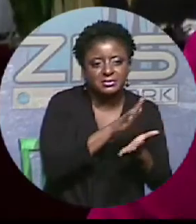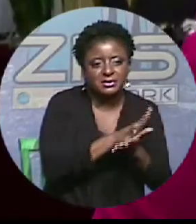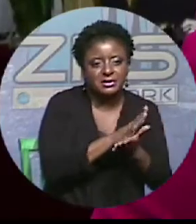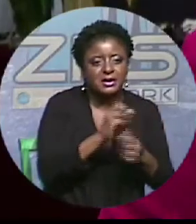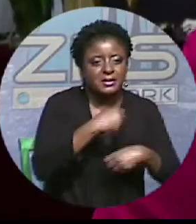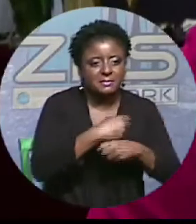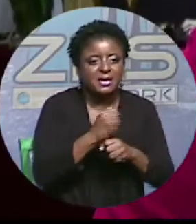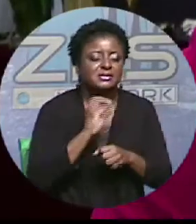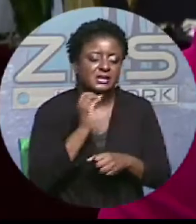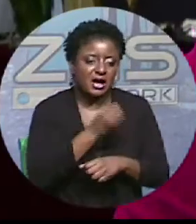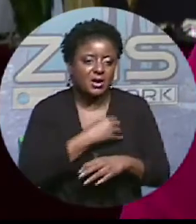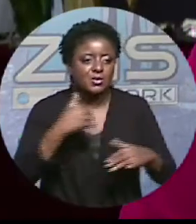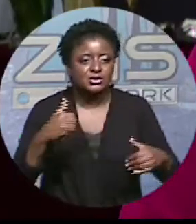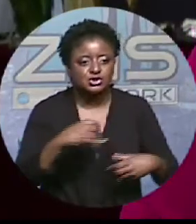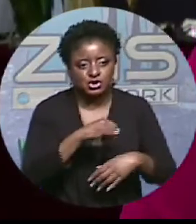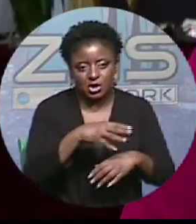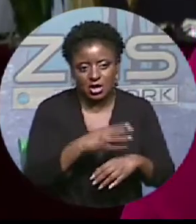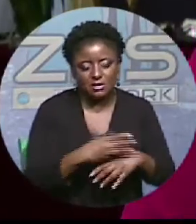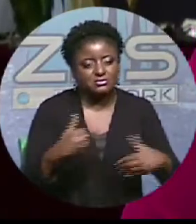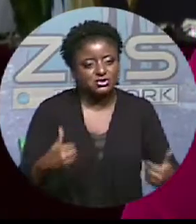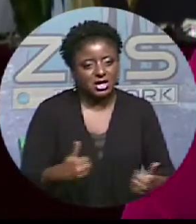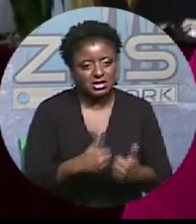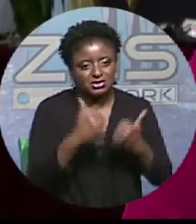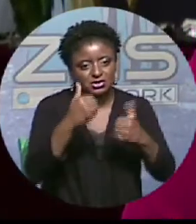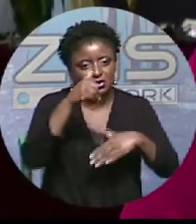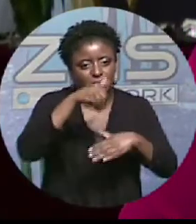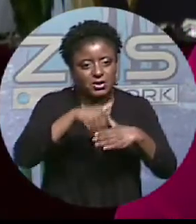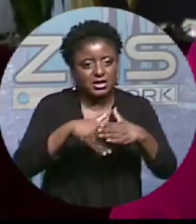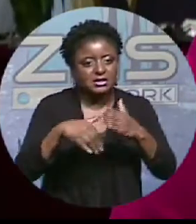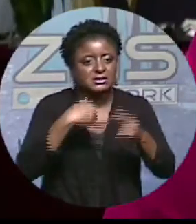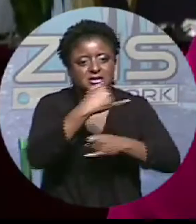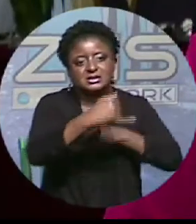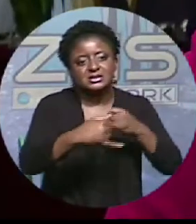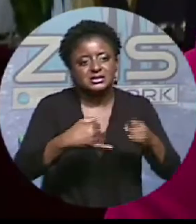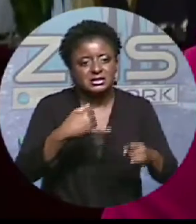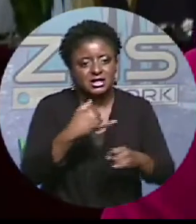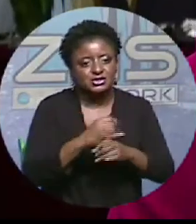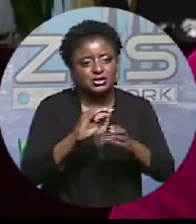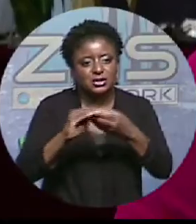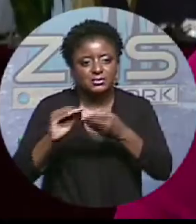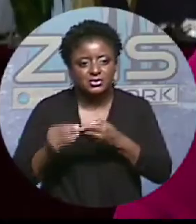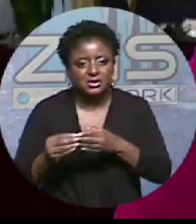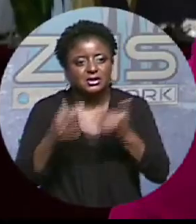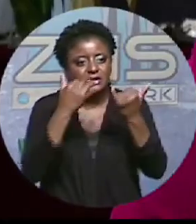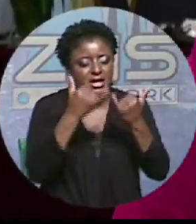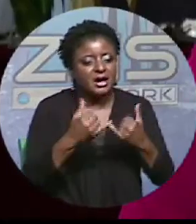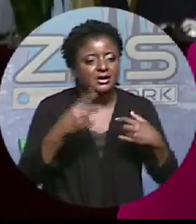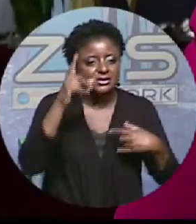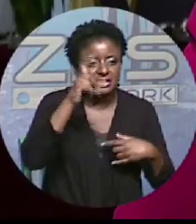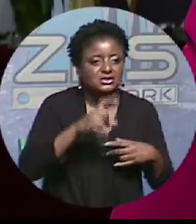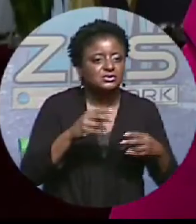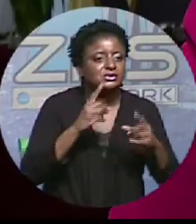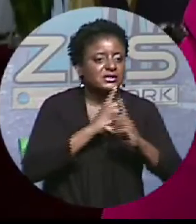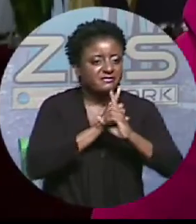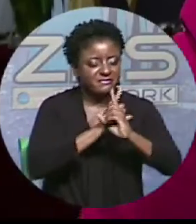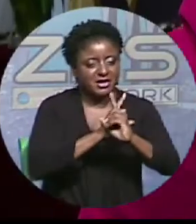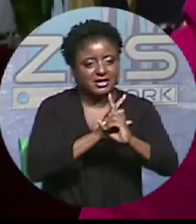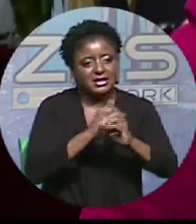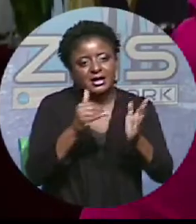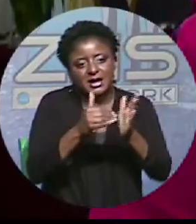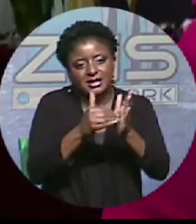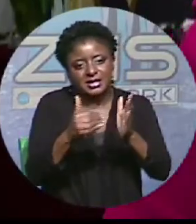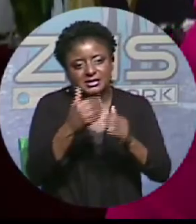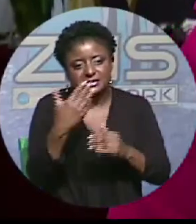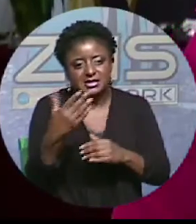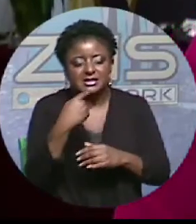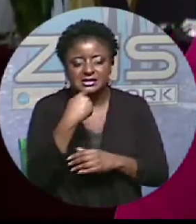job that much challenging for us to go out into the international community, because we then have to defend against these things that are said, and things